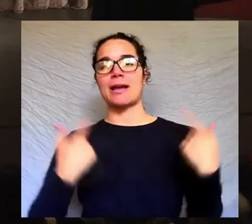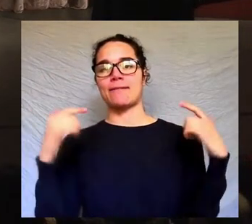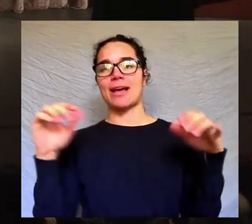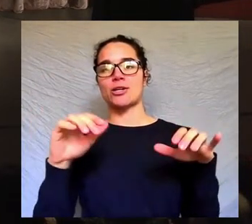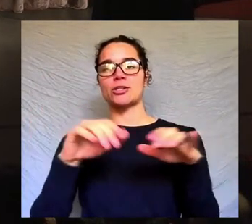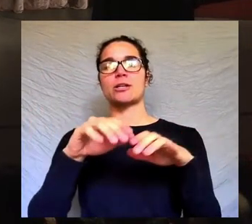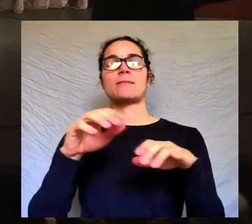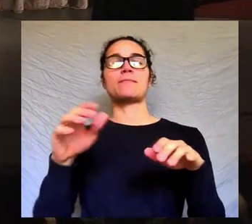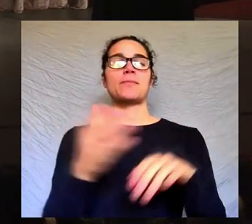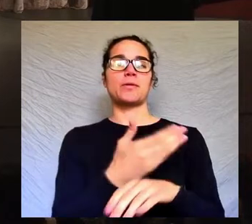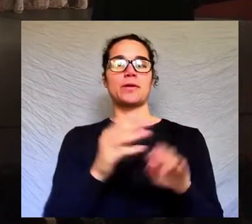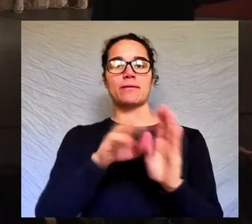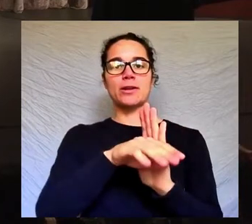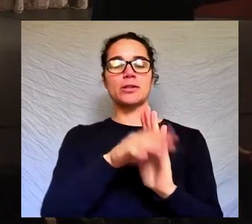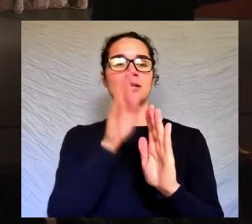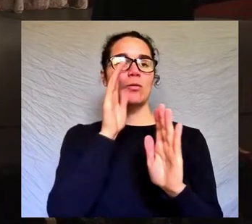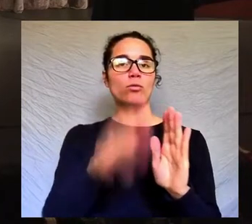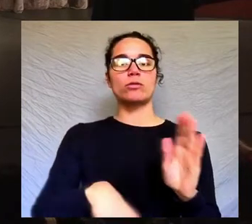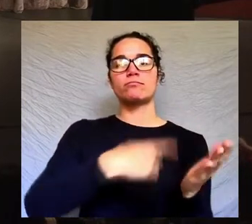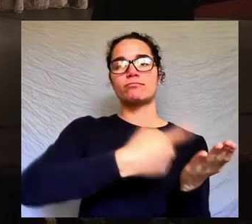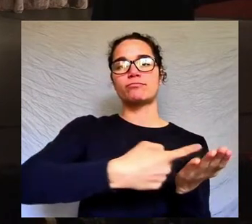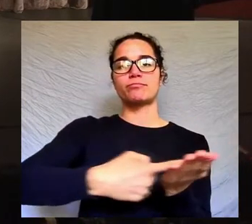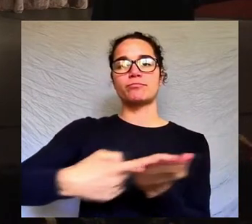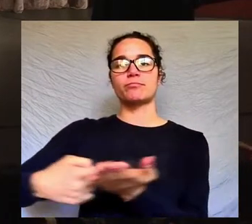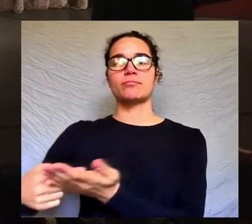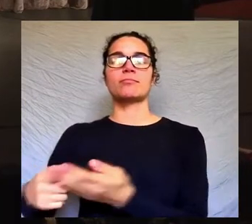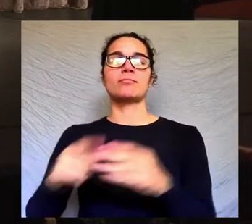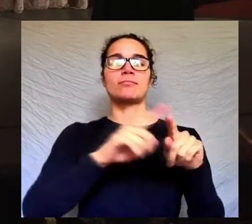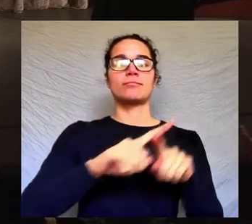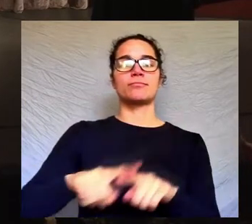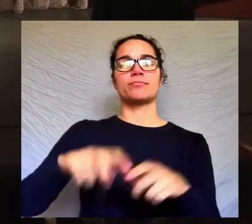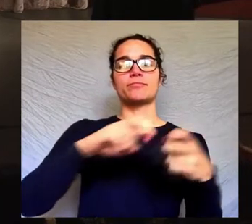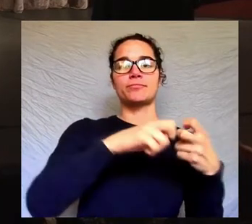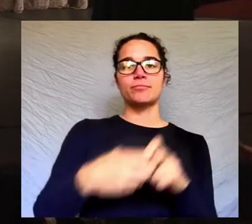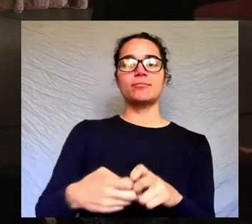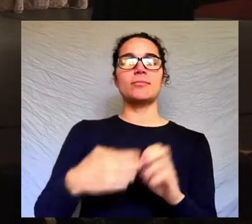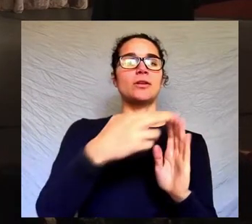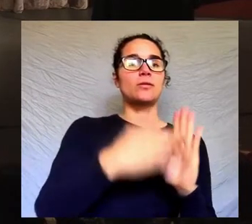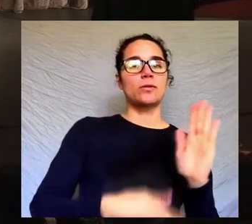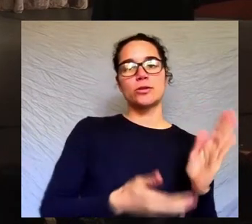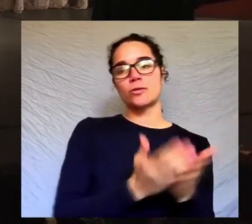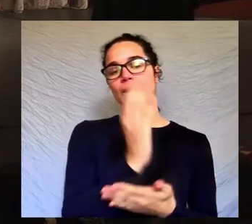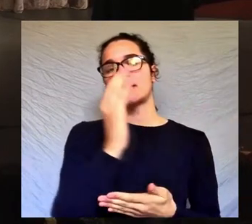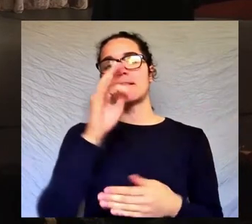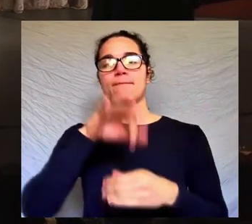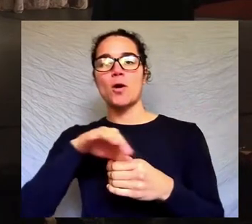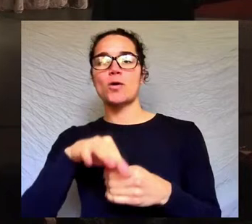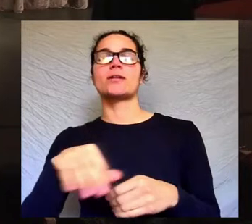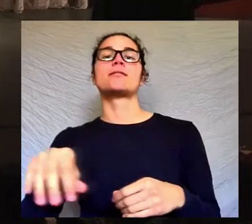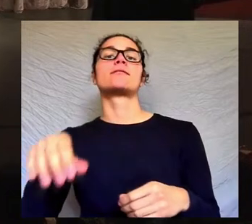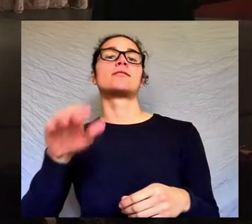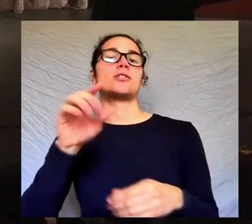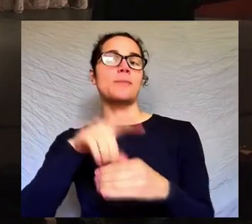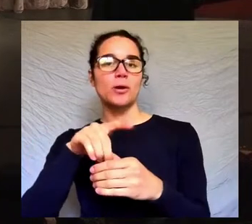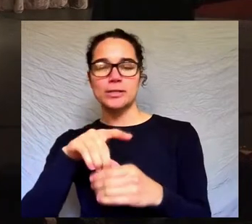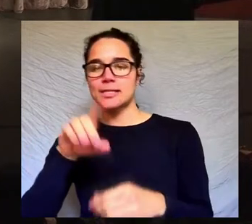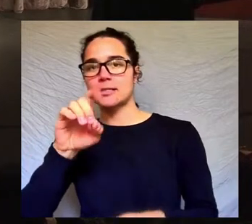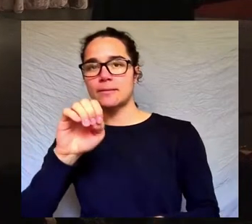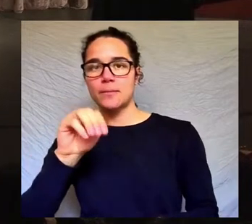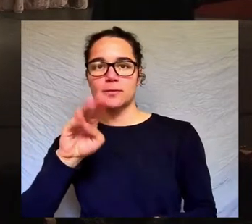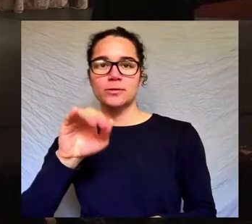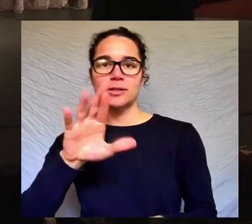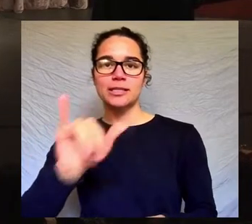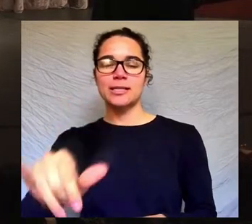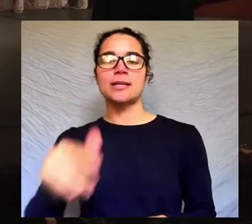importance of rules and rights, voting, symbols of our democracy, and our Constitution. As a sneak peek, one